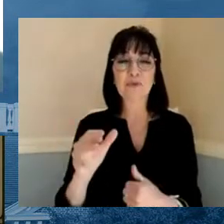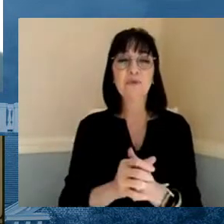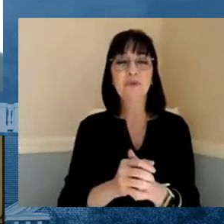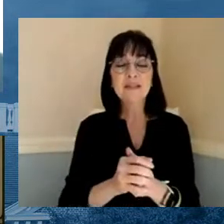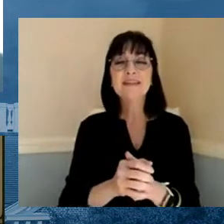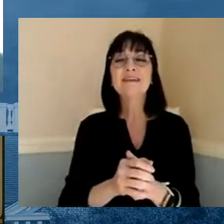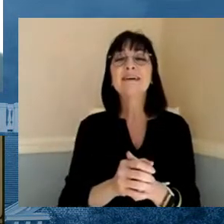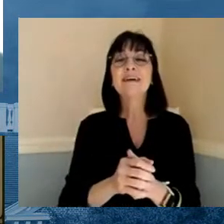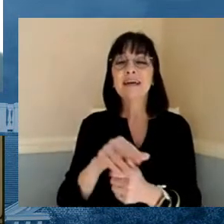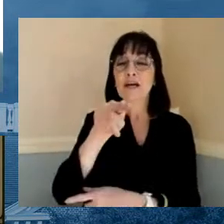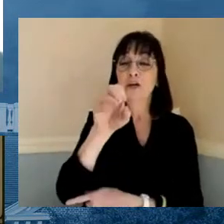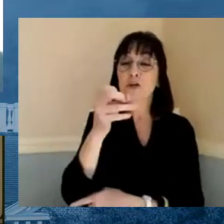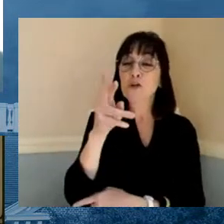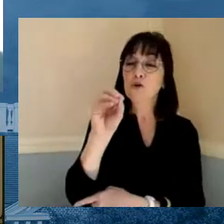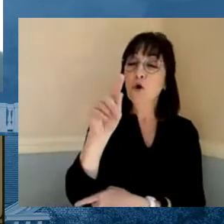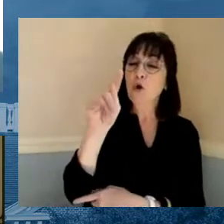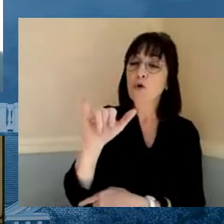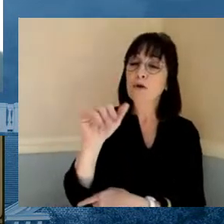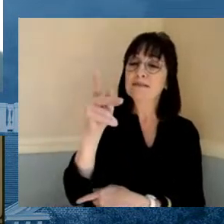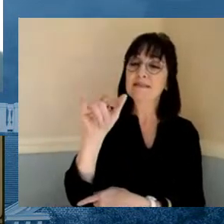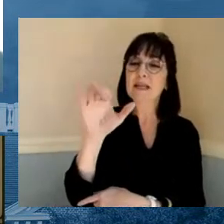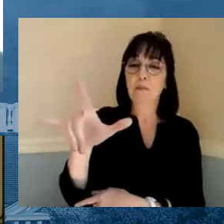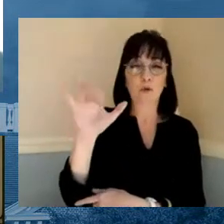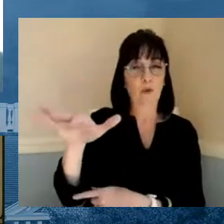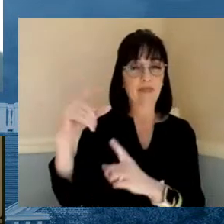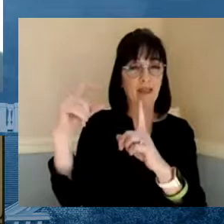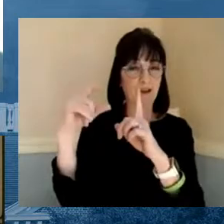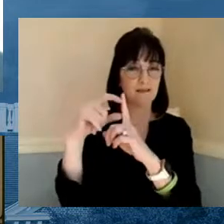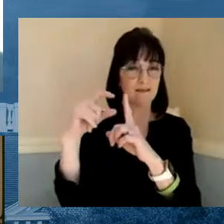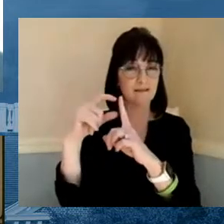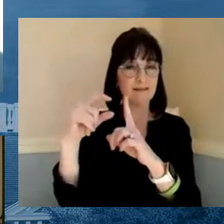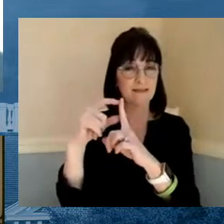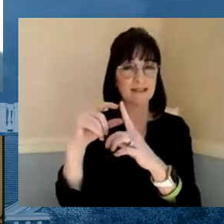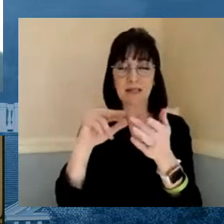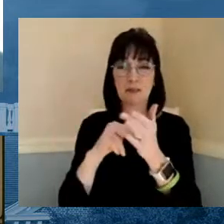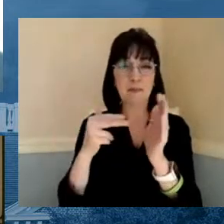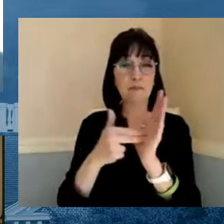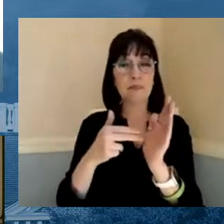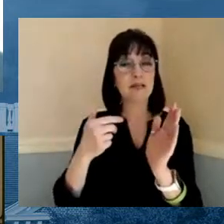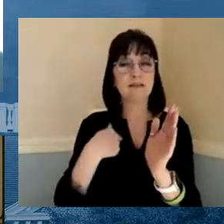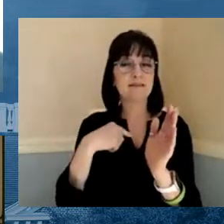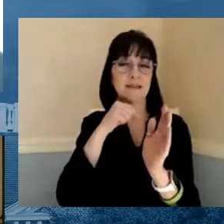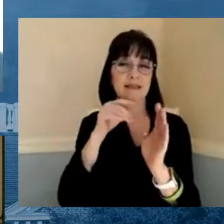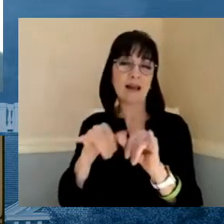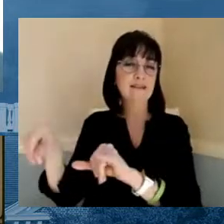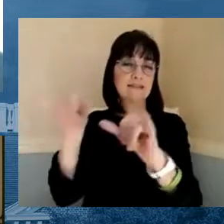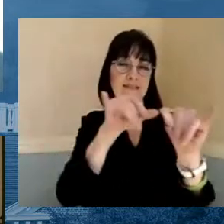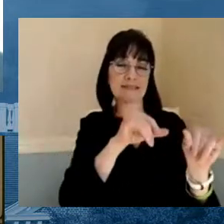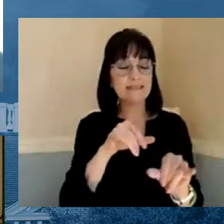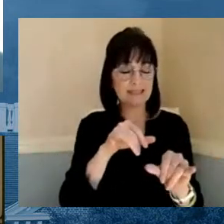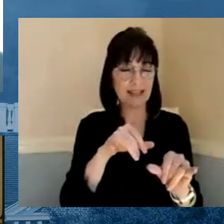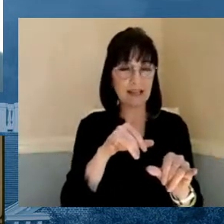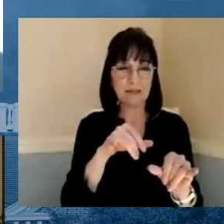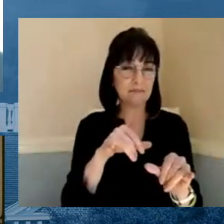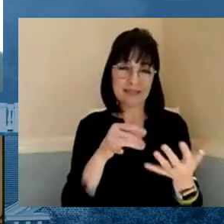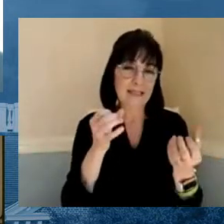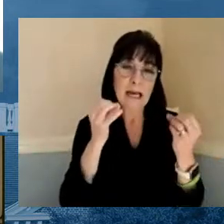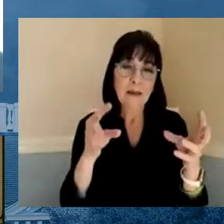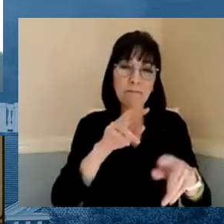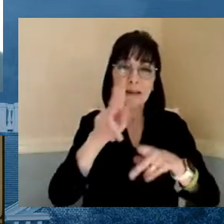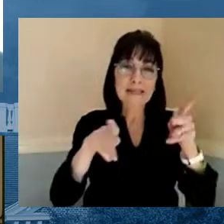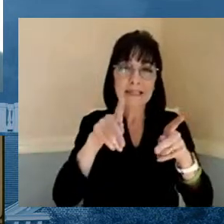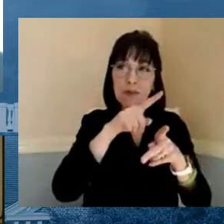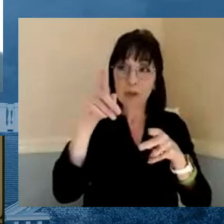neurotypical to describe myself here, but it's not something that anyone ever uses in normal